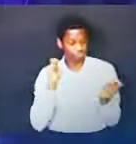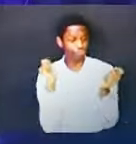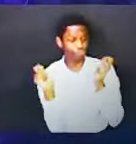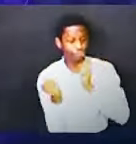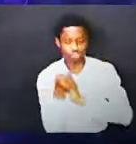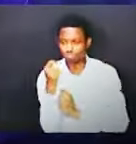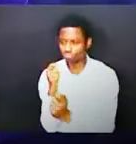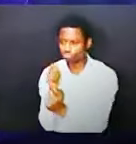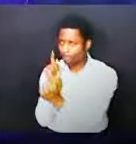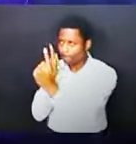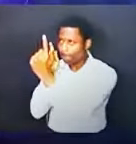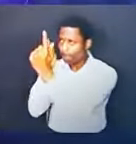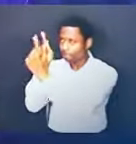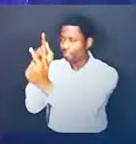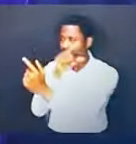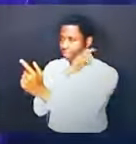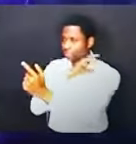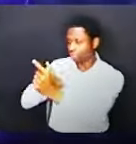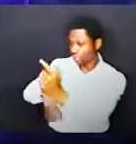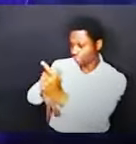Christ.